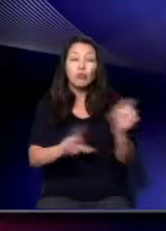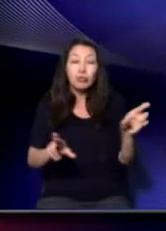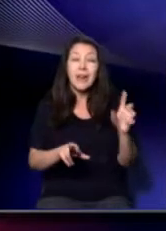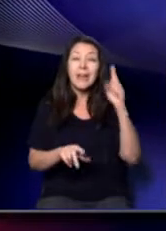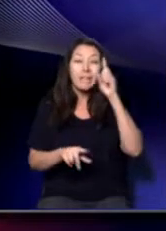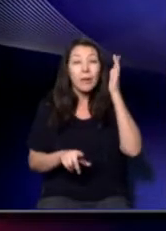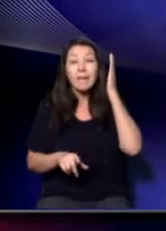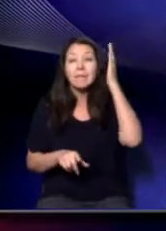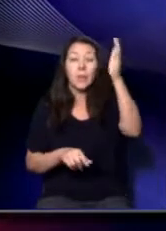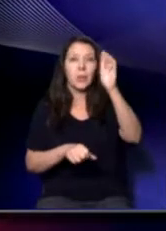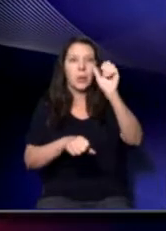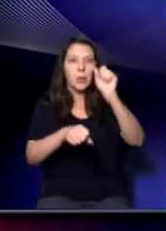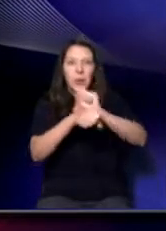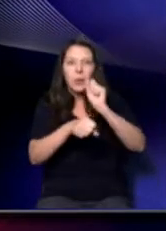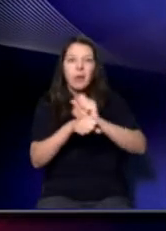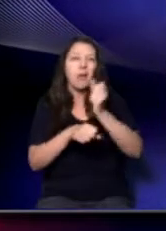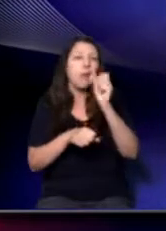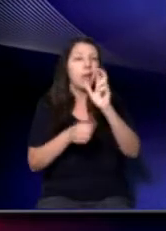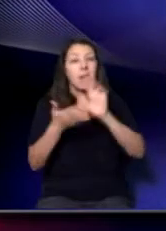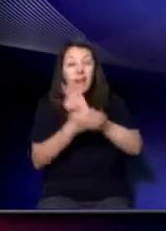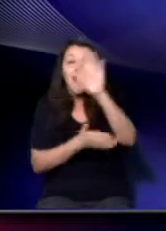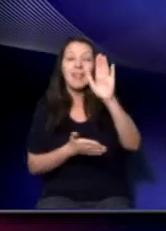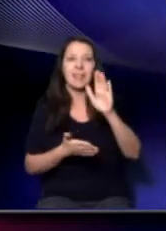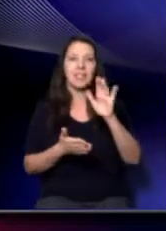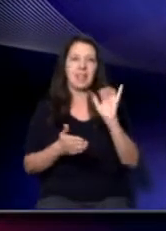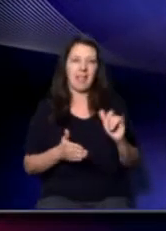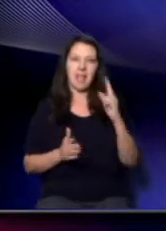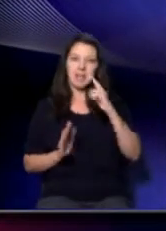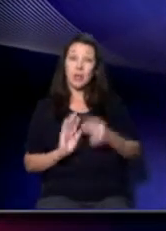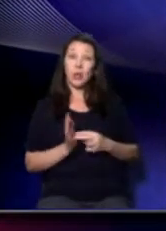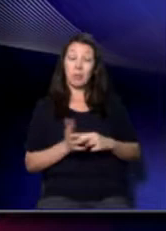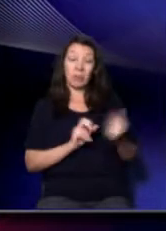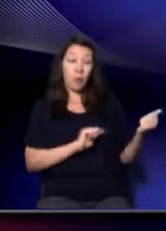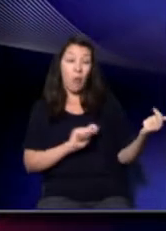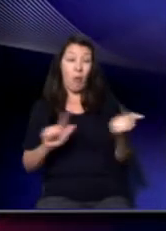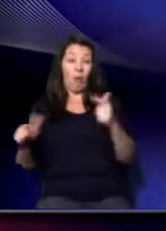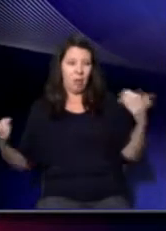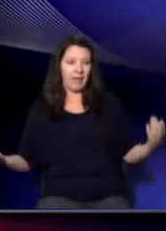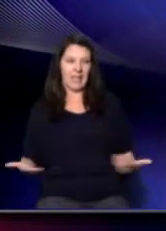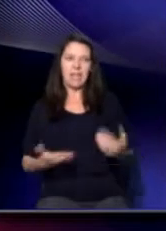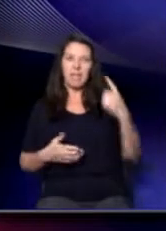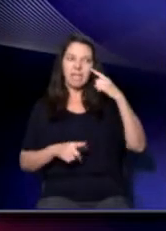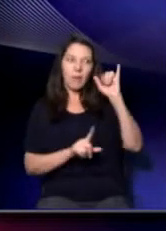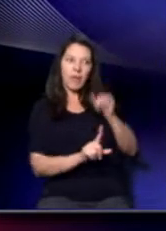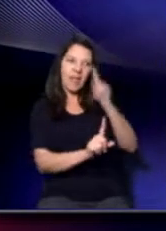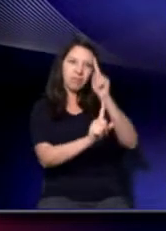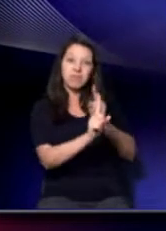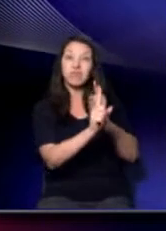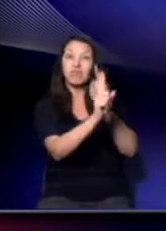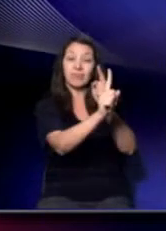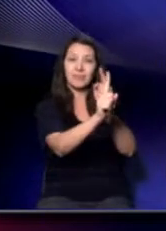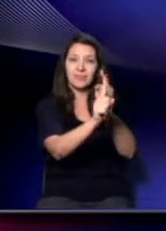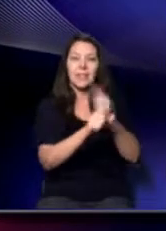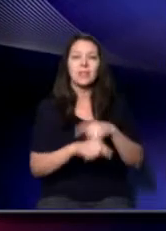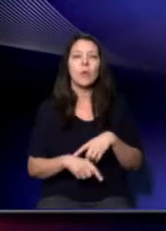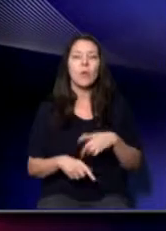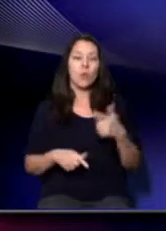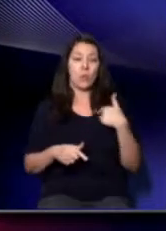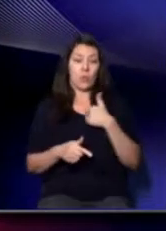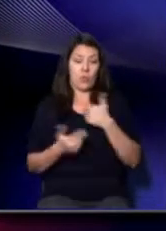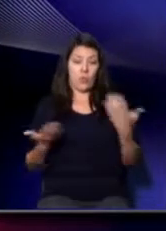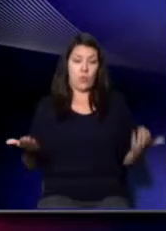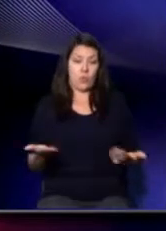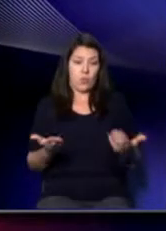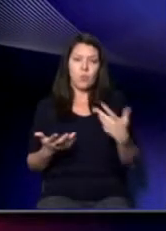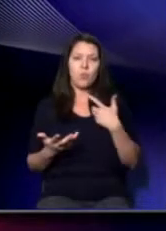ready. That's the purpose. This is what we're all doing here. And as part of